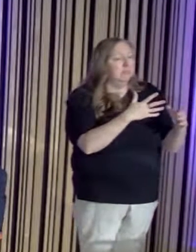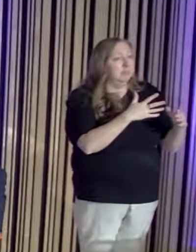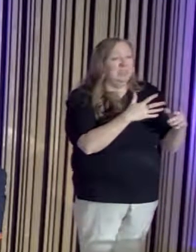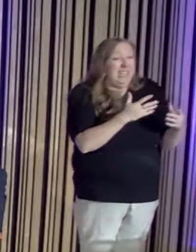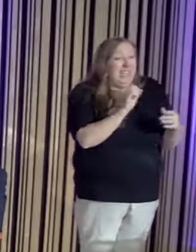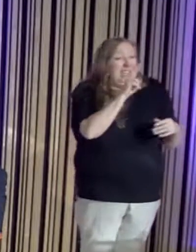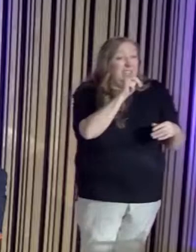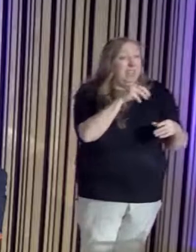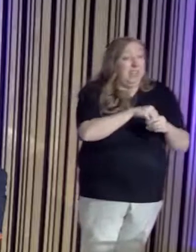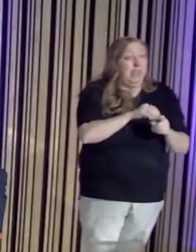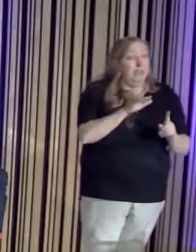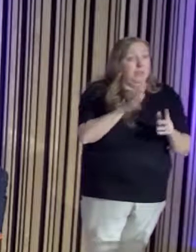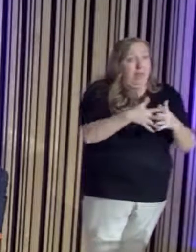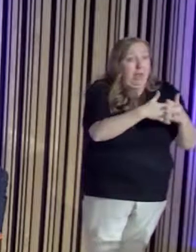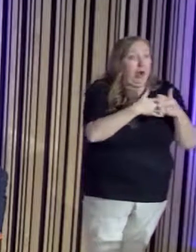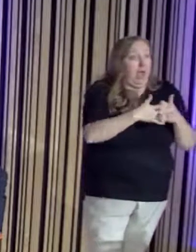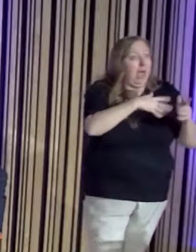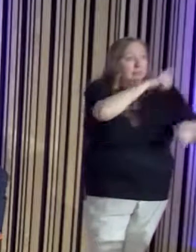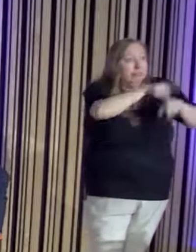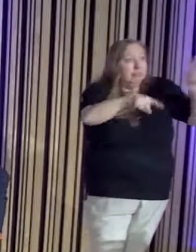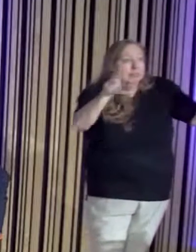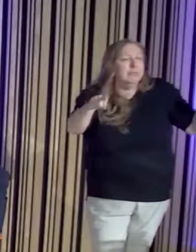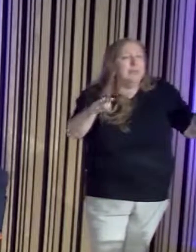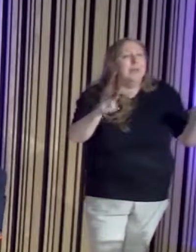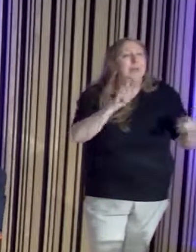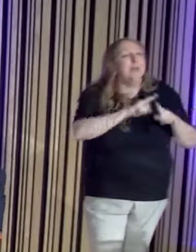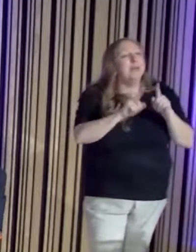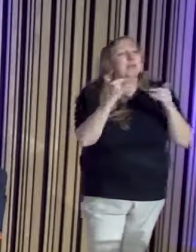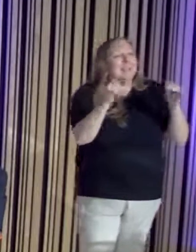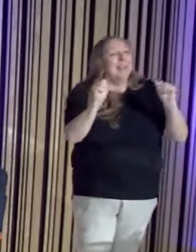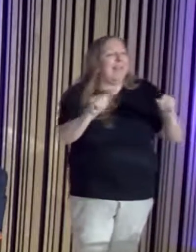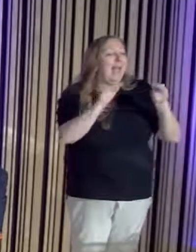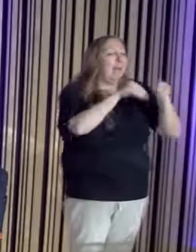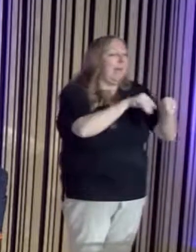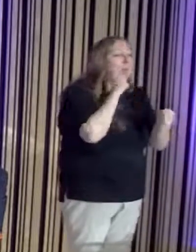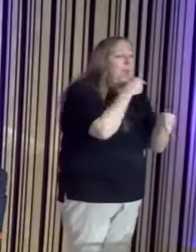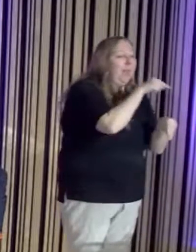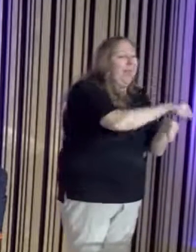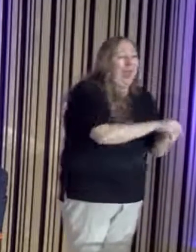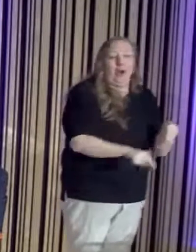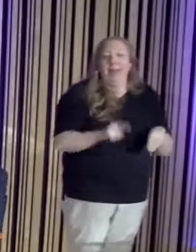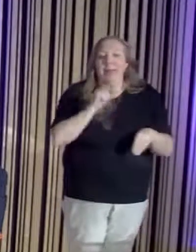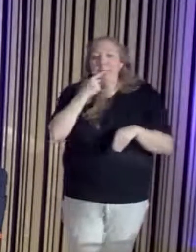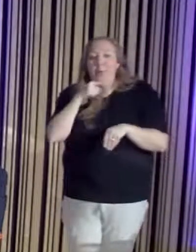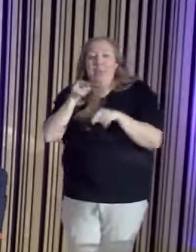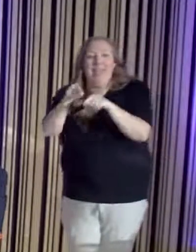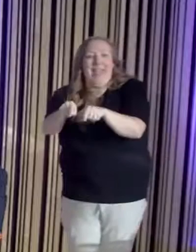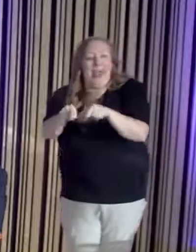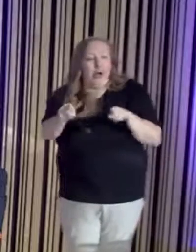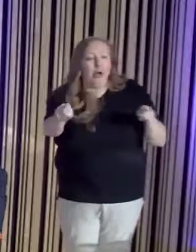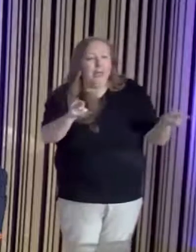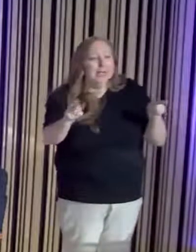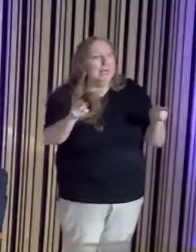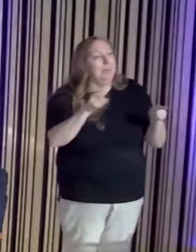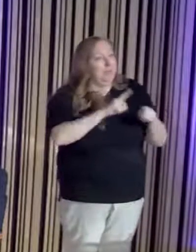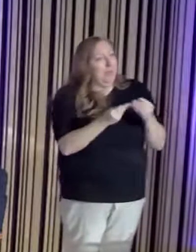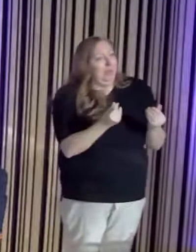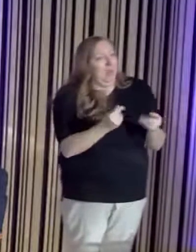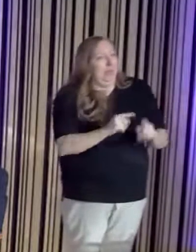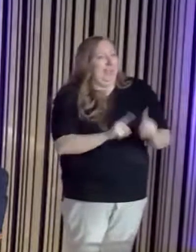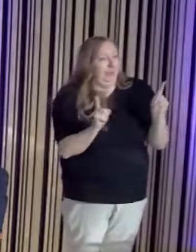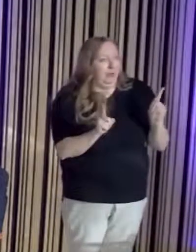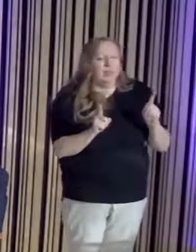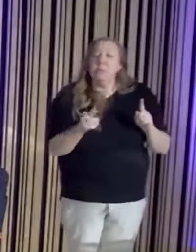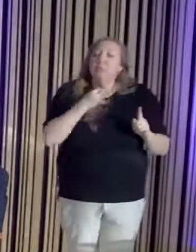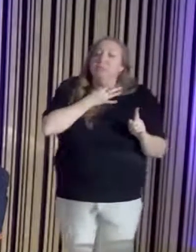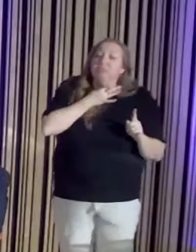country alone, you know, but you can still plant corn in one place and plant corn in another place. How do the oceans and the soil compare in the big picture, but also